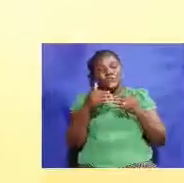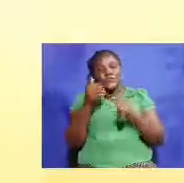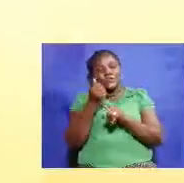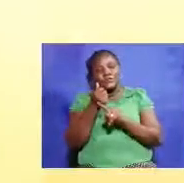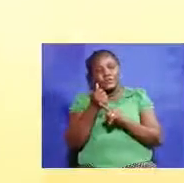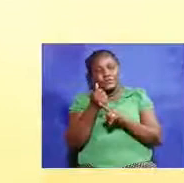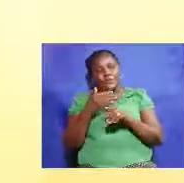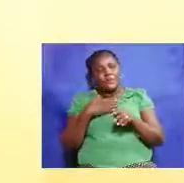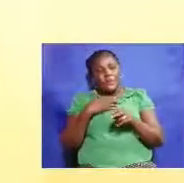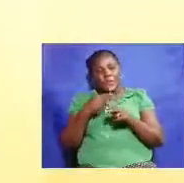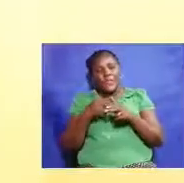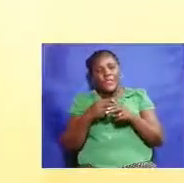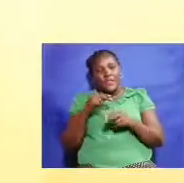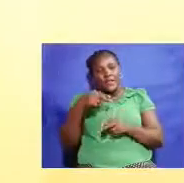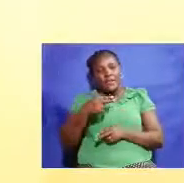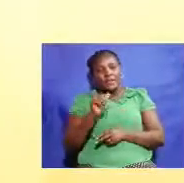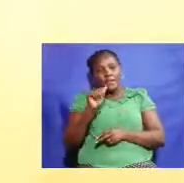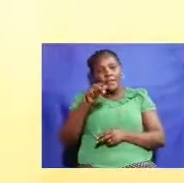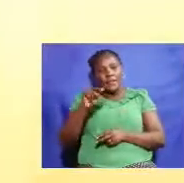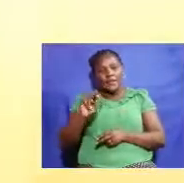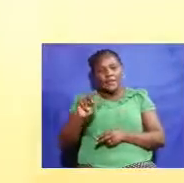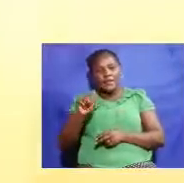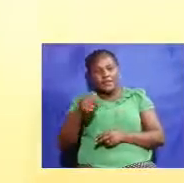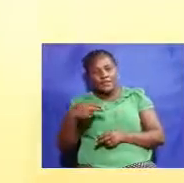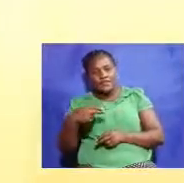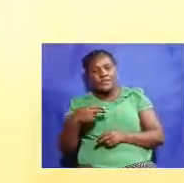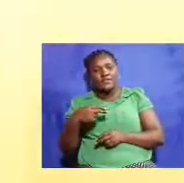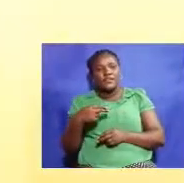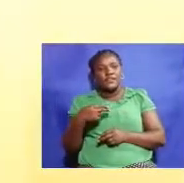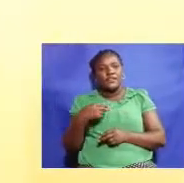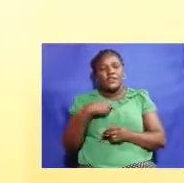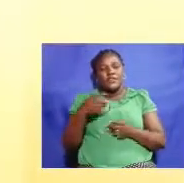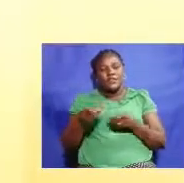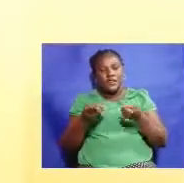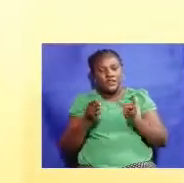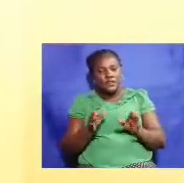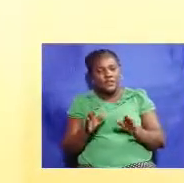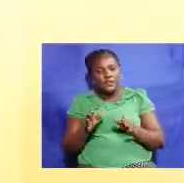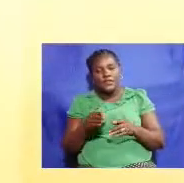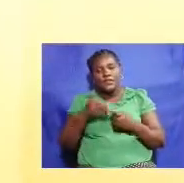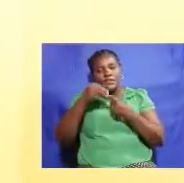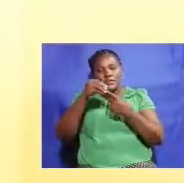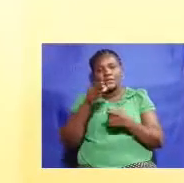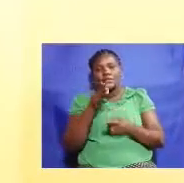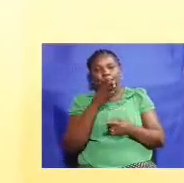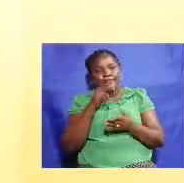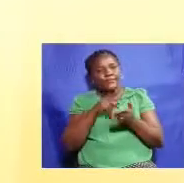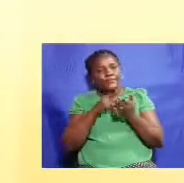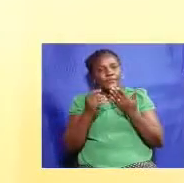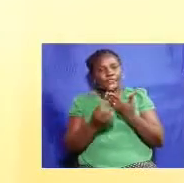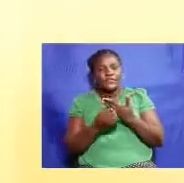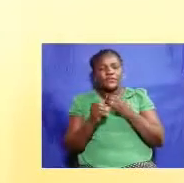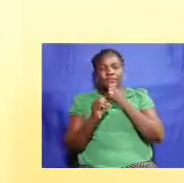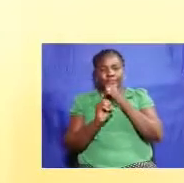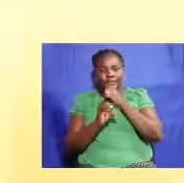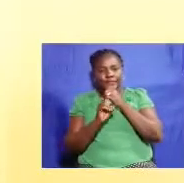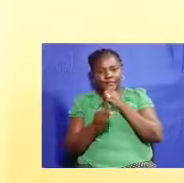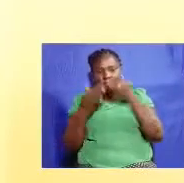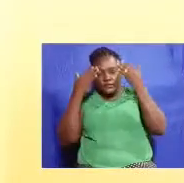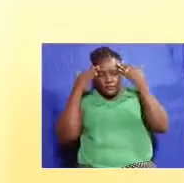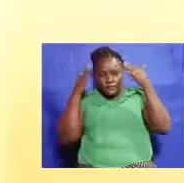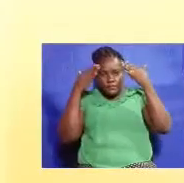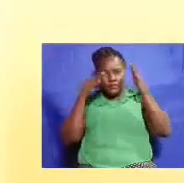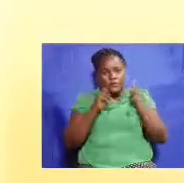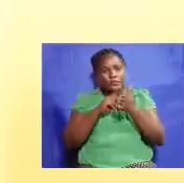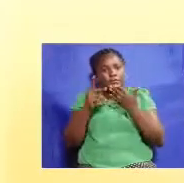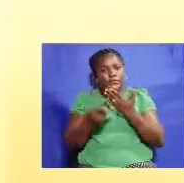is Hannah Waji. I'm the executive director of the Special Mothers Project. The Special Mothers Project is an advocacy and awareness creation